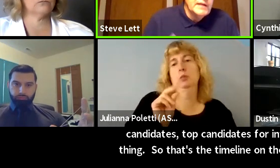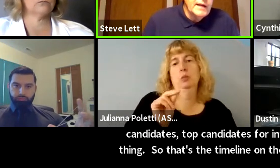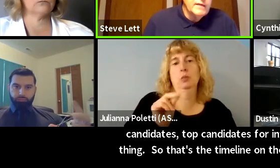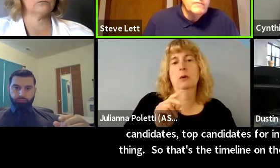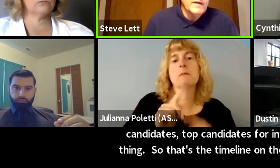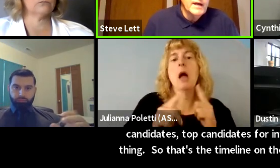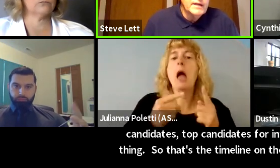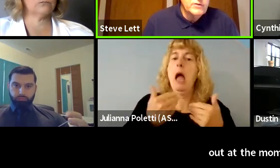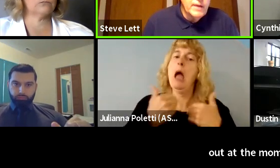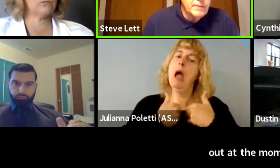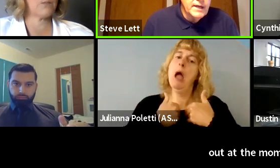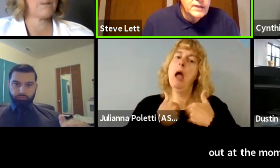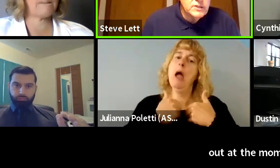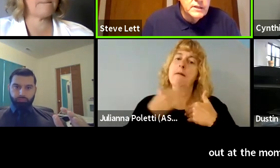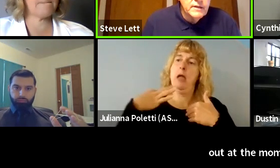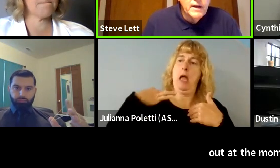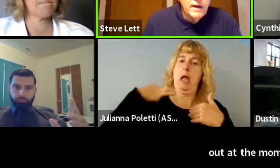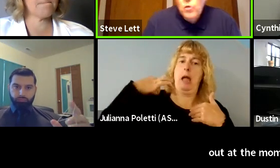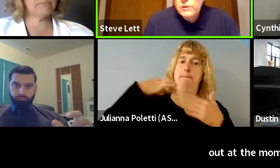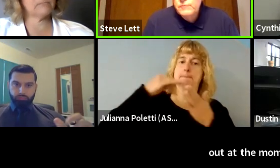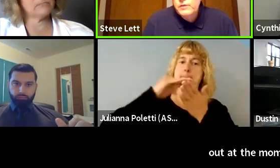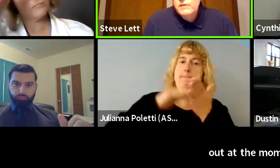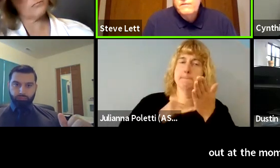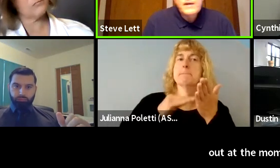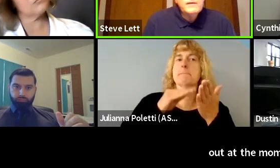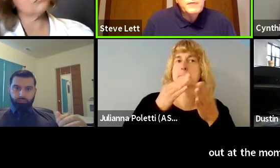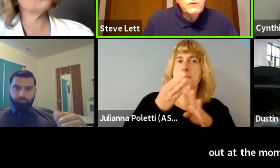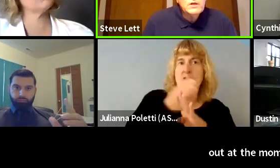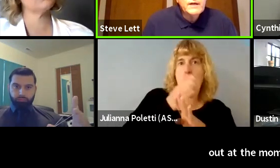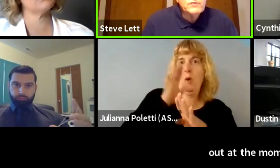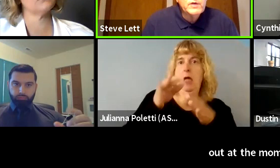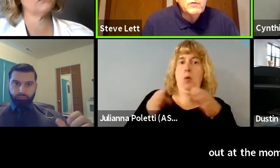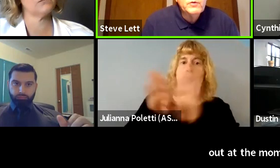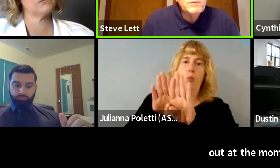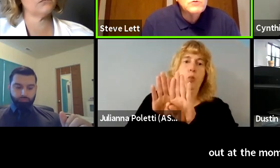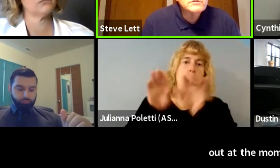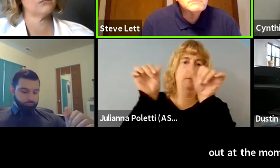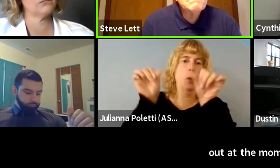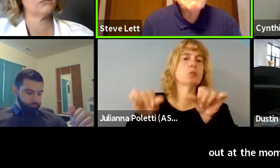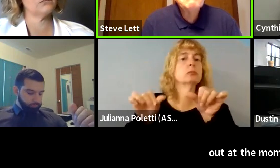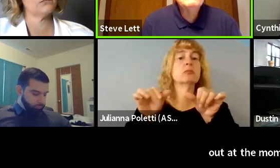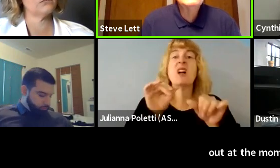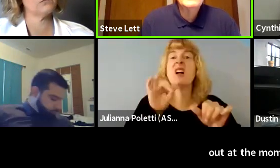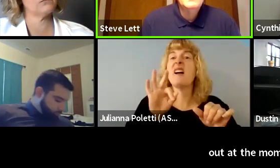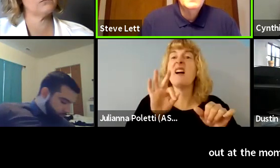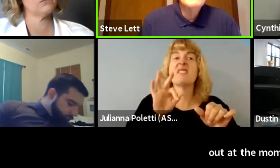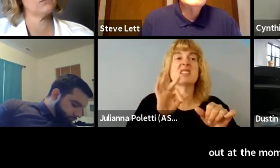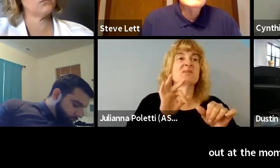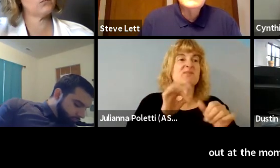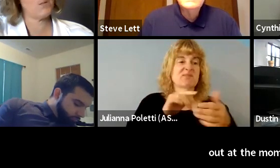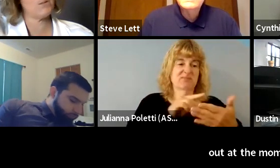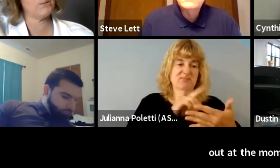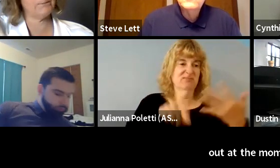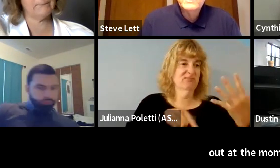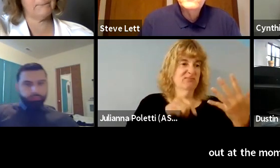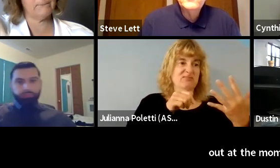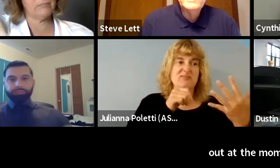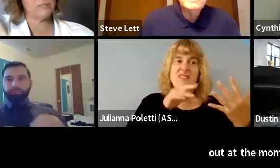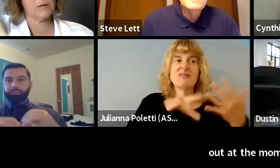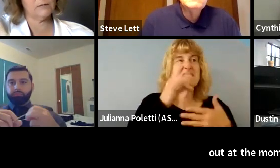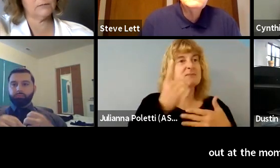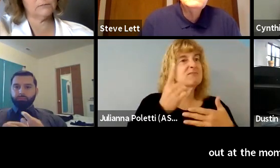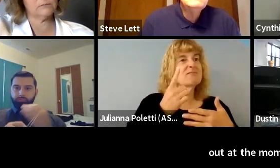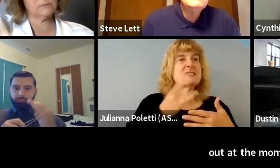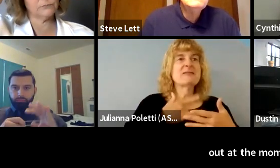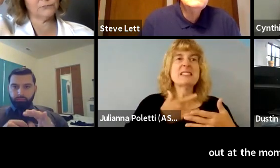the deadline of they got to get their application in. And of course, if we didn't find anybody we liked, we could repost. Yes, Cynthia, exactly. you had your